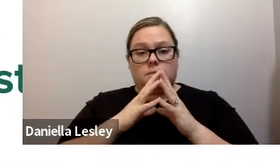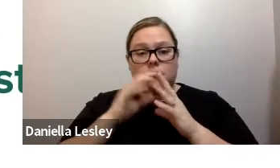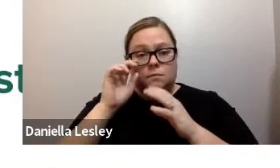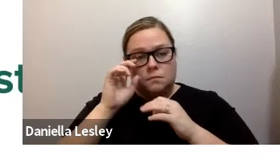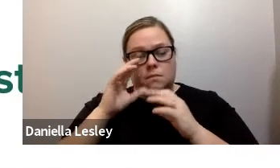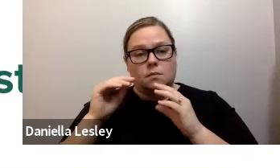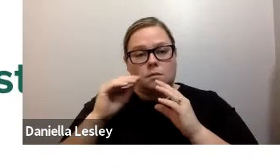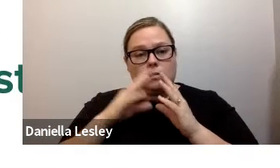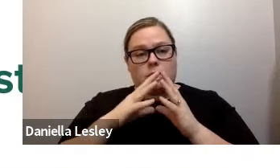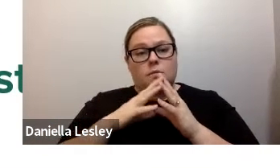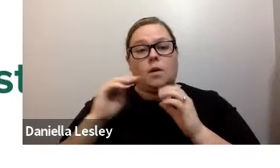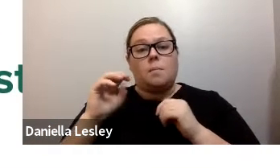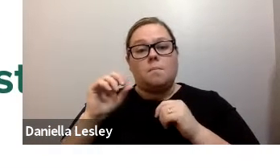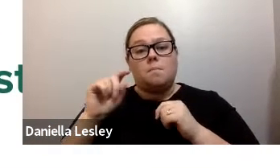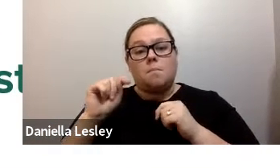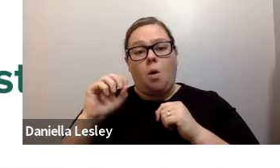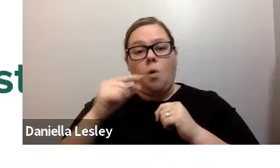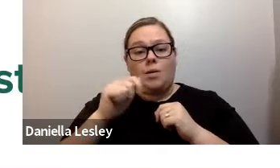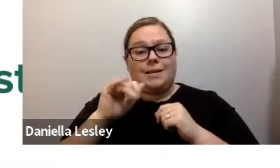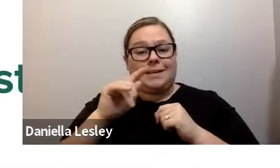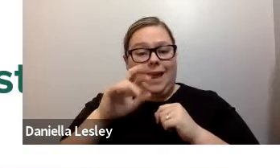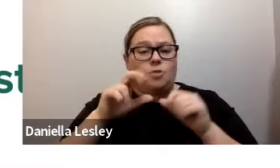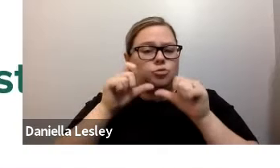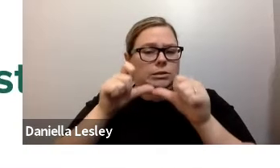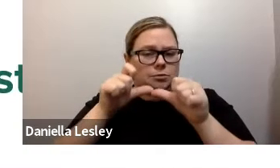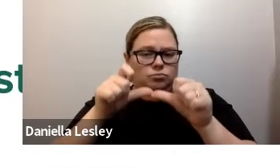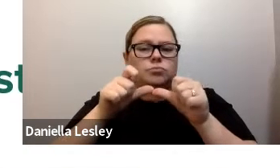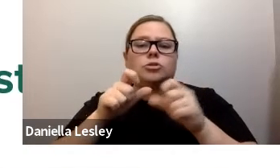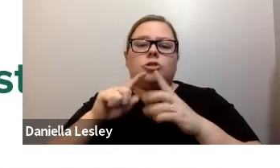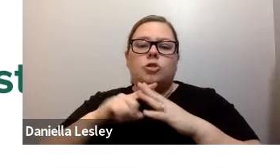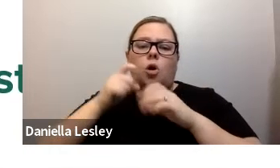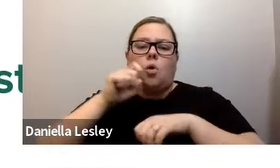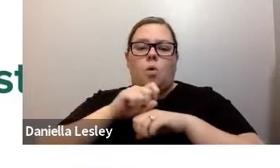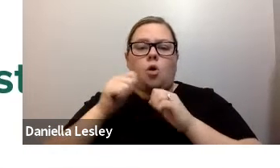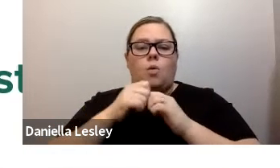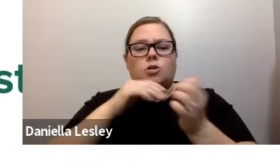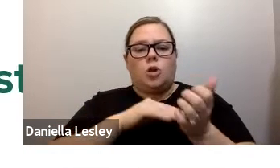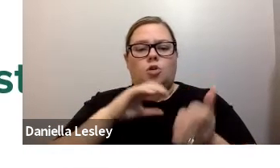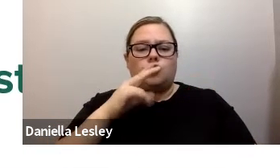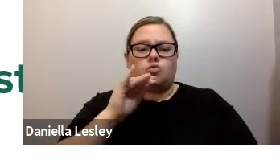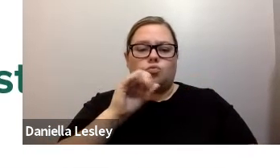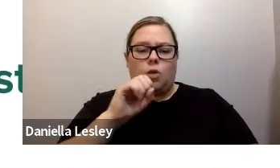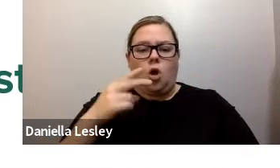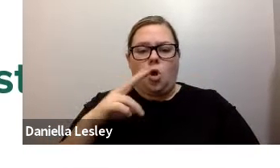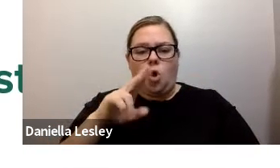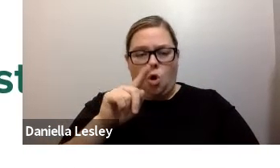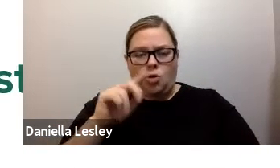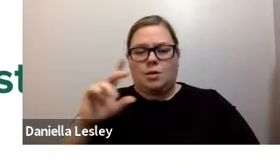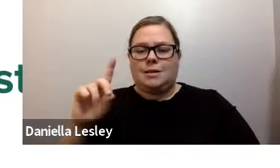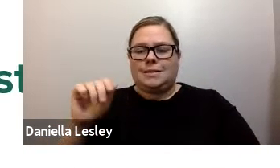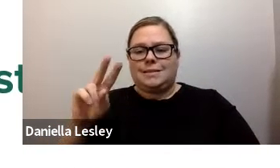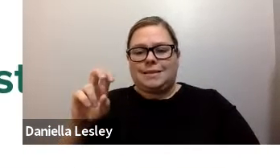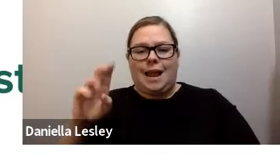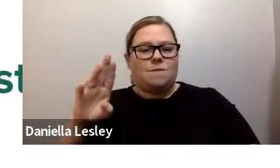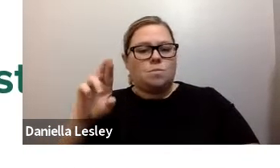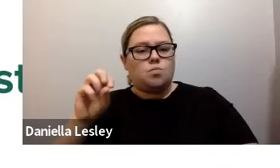And the MotoGator continued. We began working with Drs. Chris Hurt and Dave Brown, developing